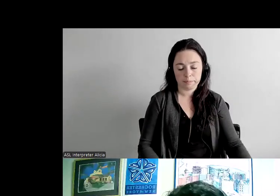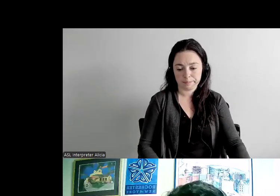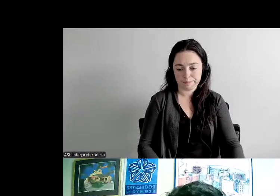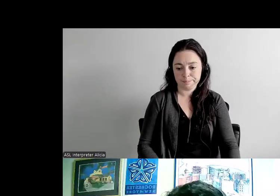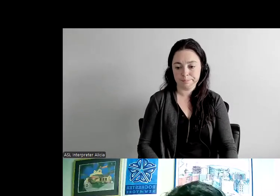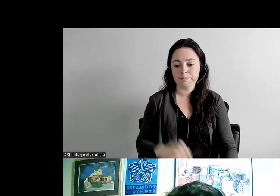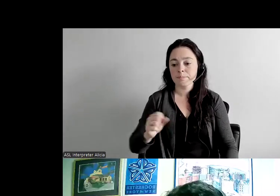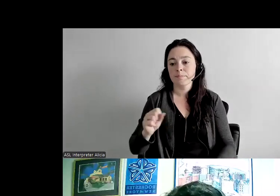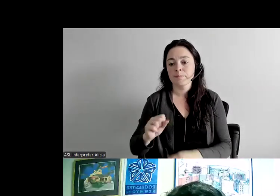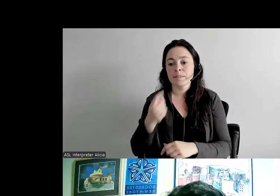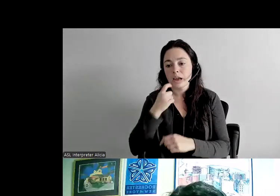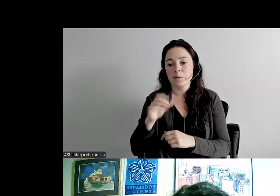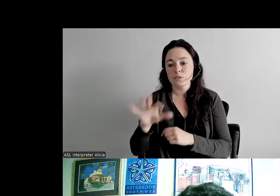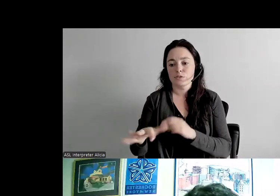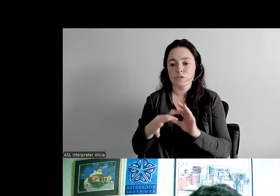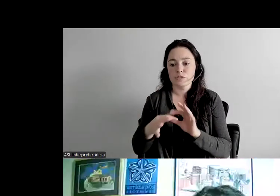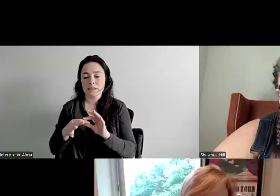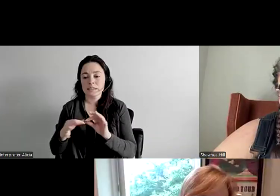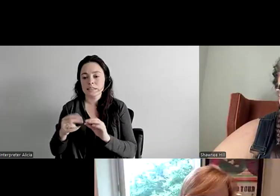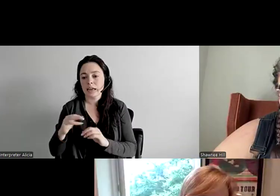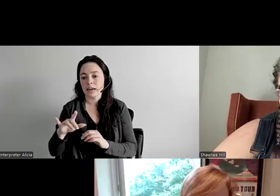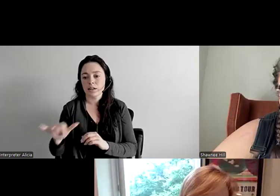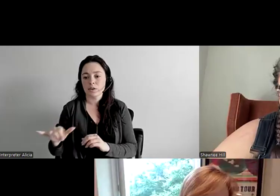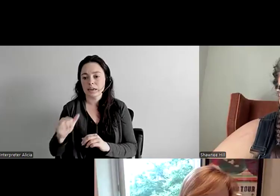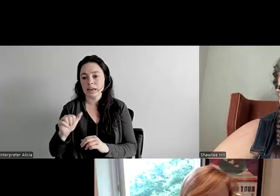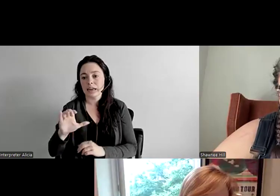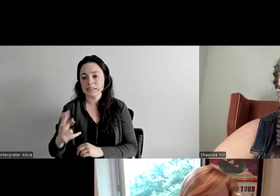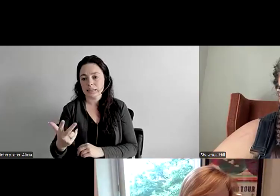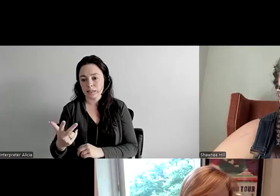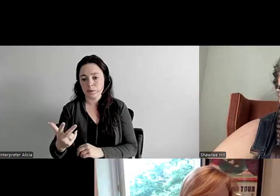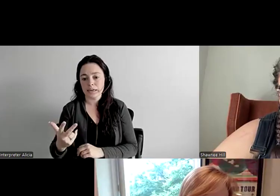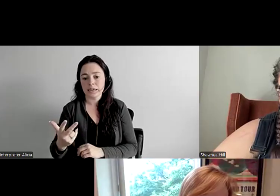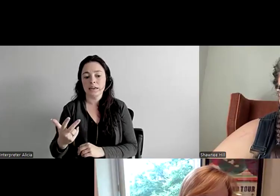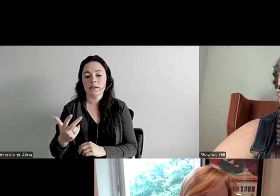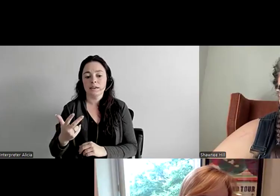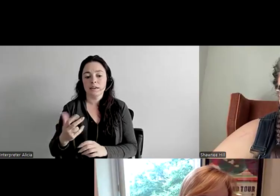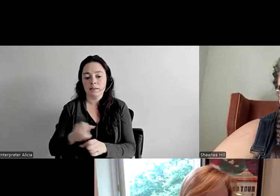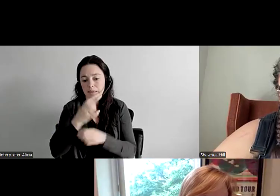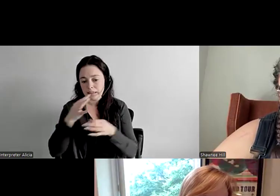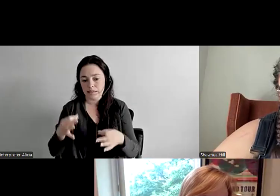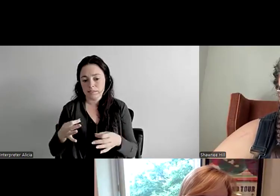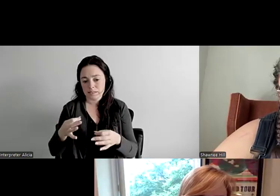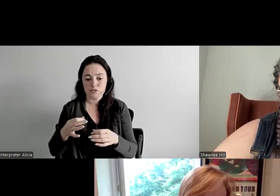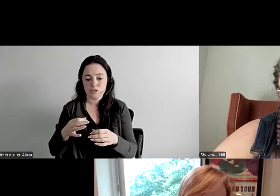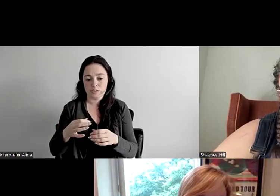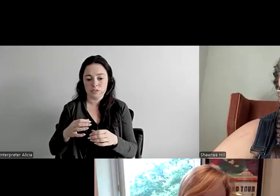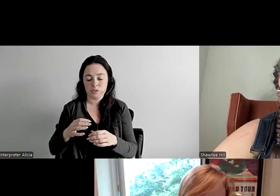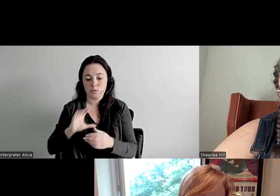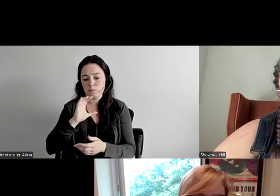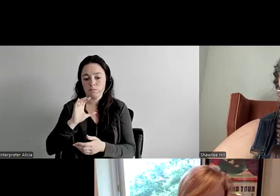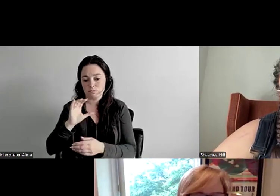And I was just gonna say, Hillary, that the AC3, we made the commitment to set aside an amount equal